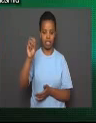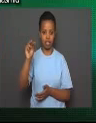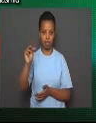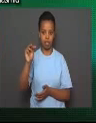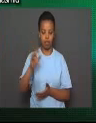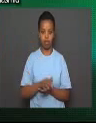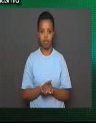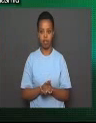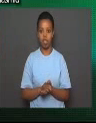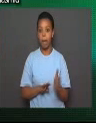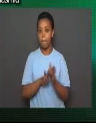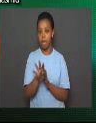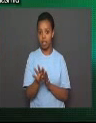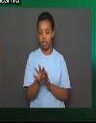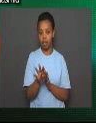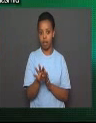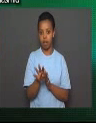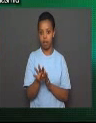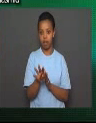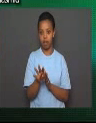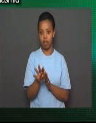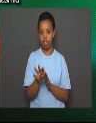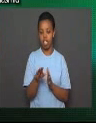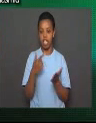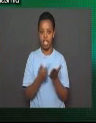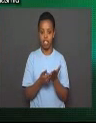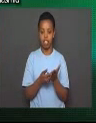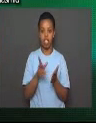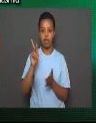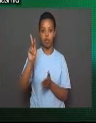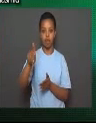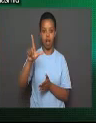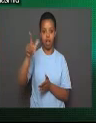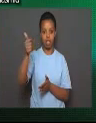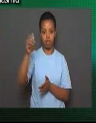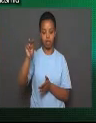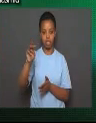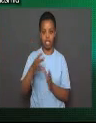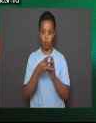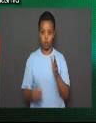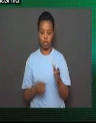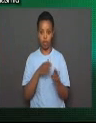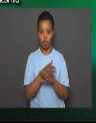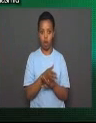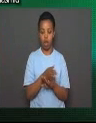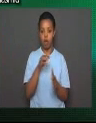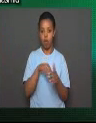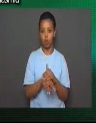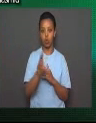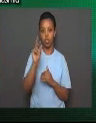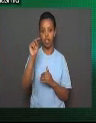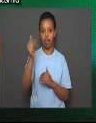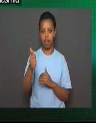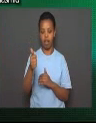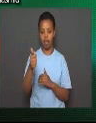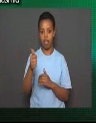The bacteria that have taken up the plasmids contain the DNA from